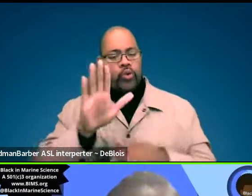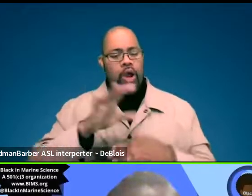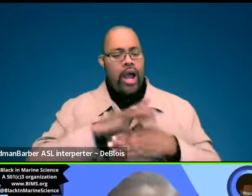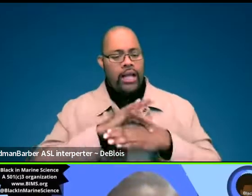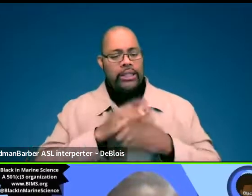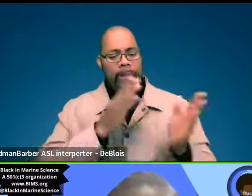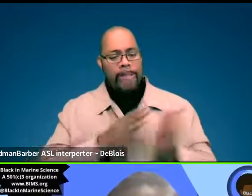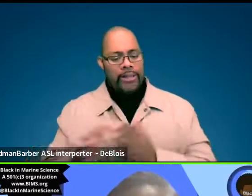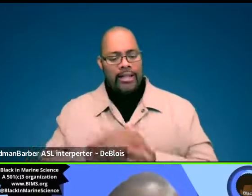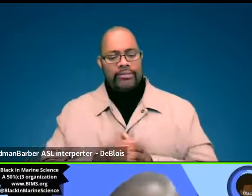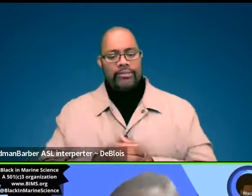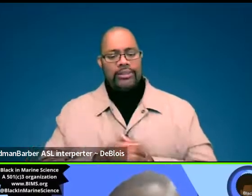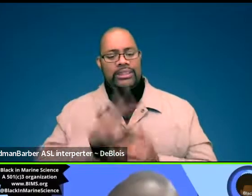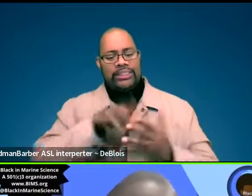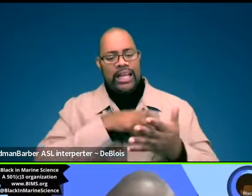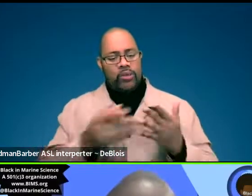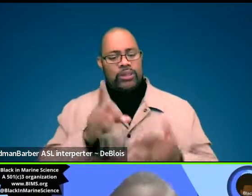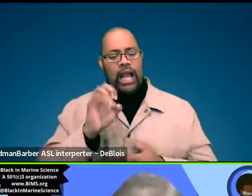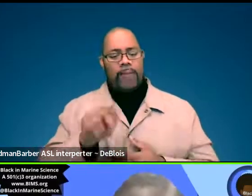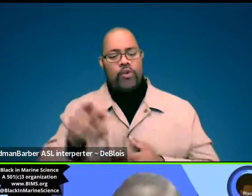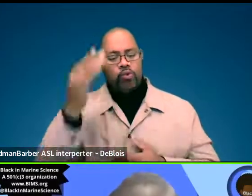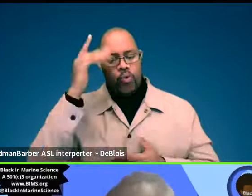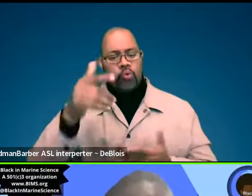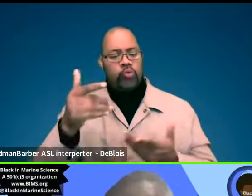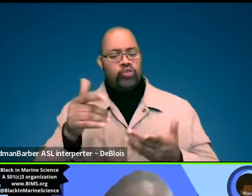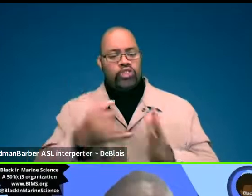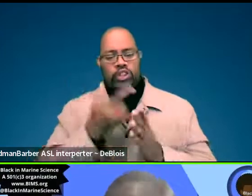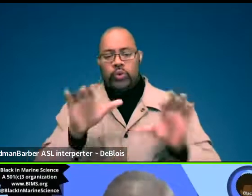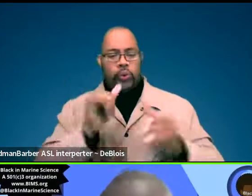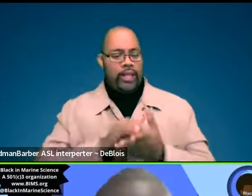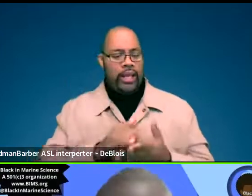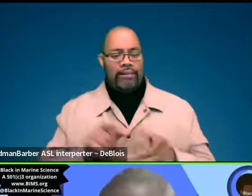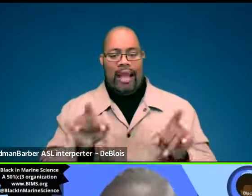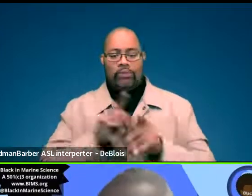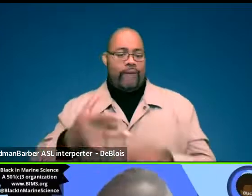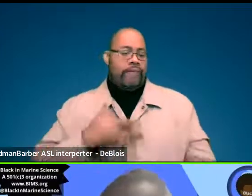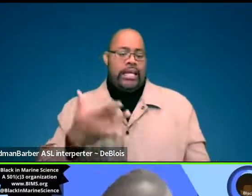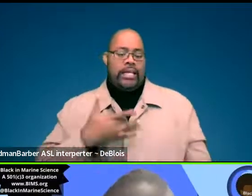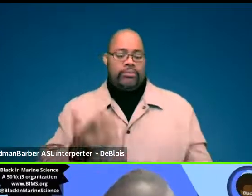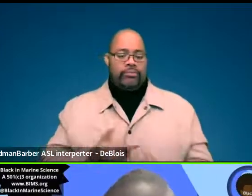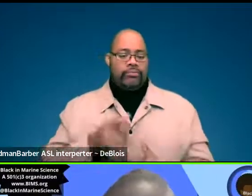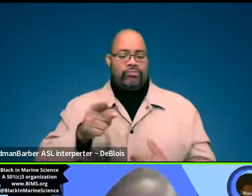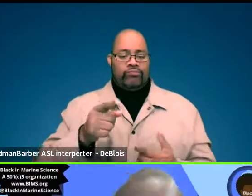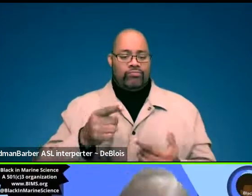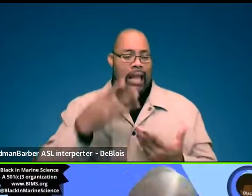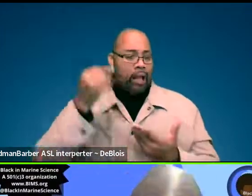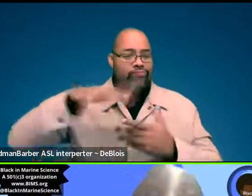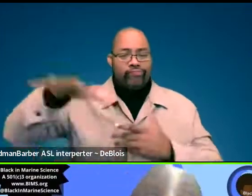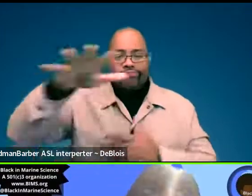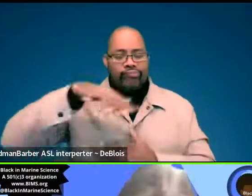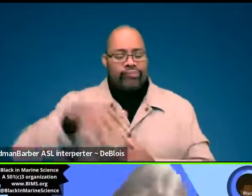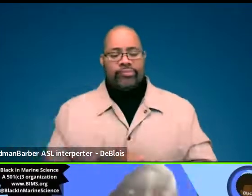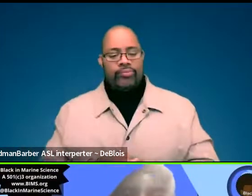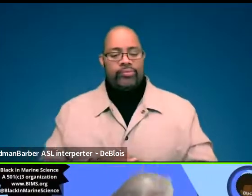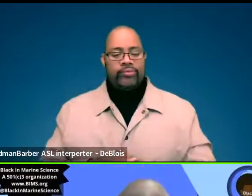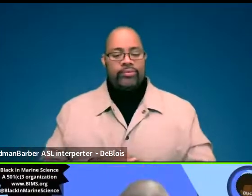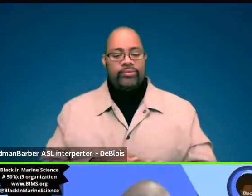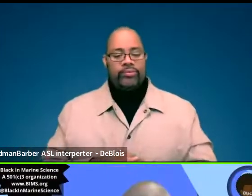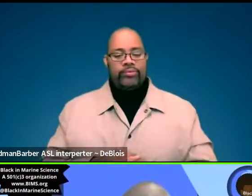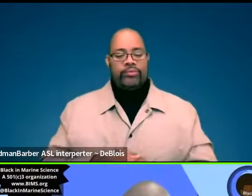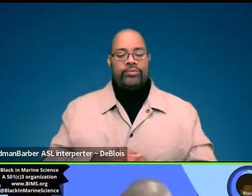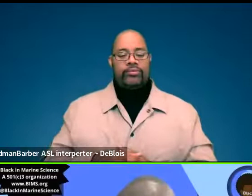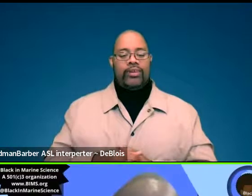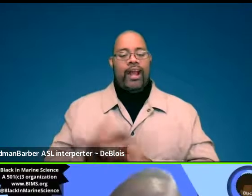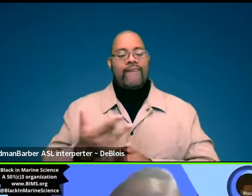content planning and scheduling. And Diamond, we know you kind of just do it as you feel, right, as you're out and about.